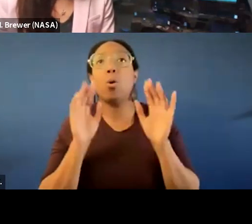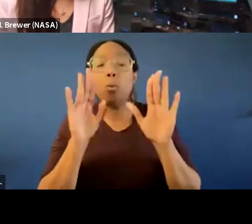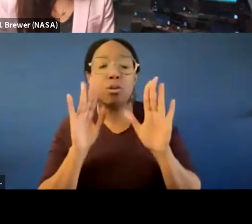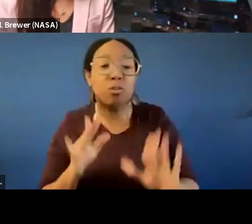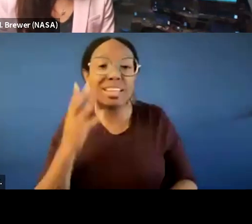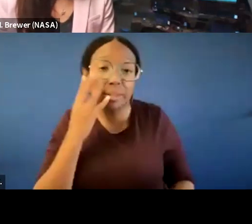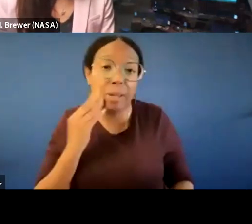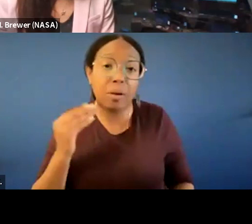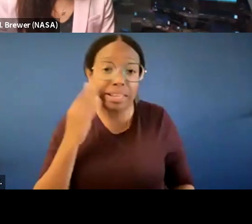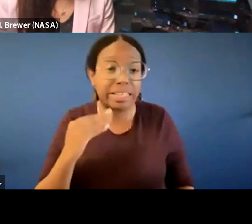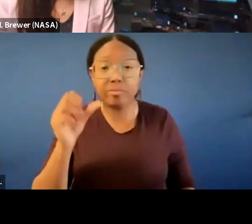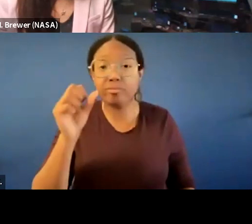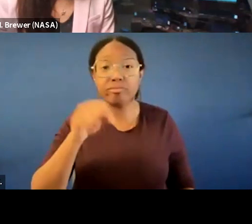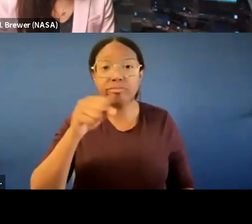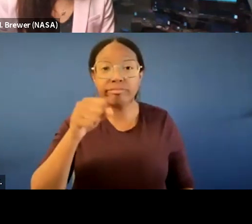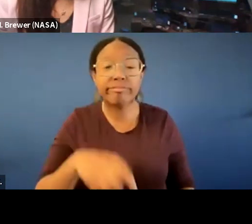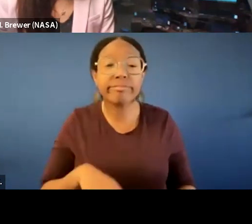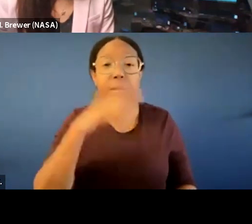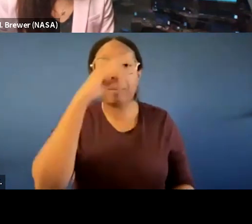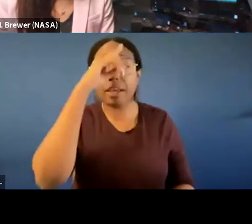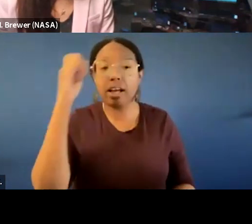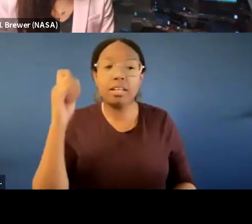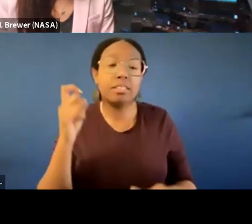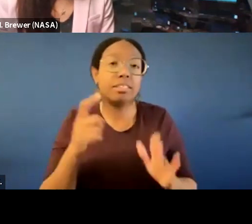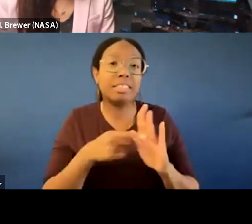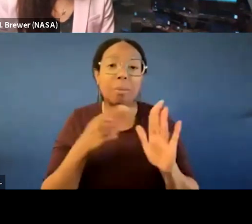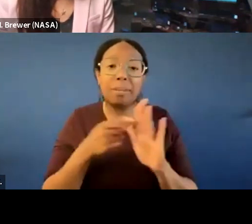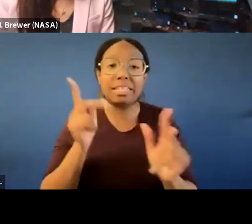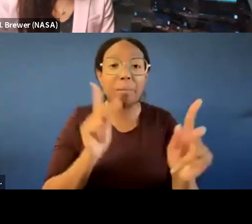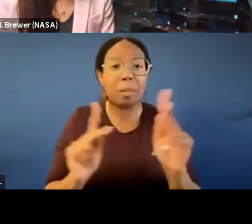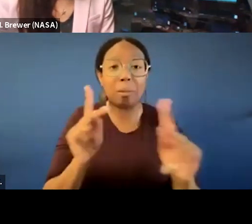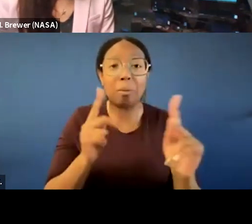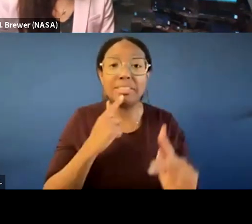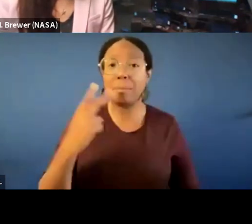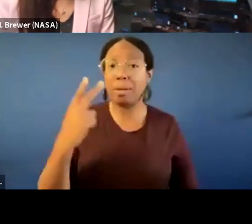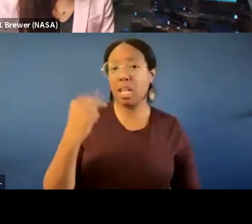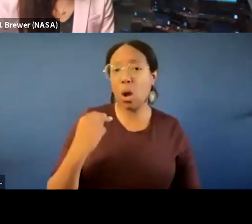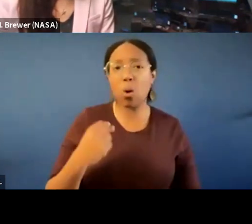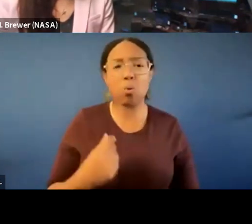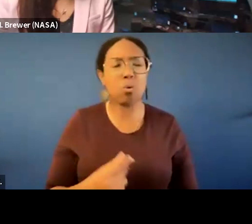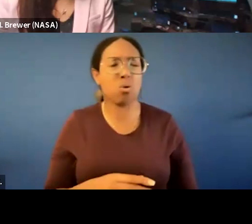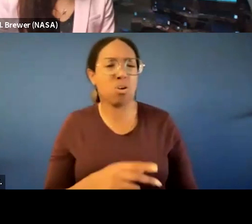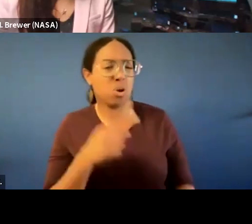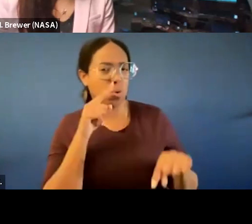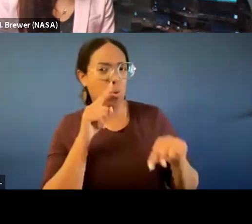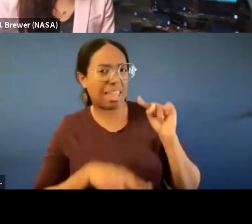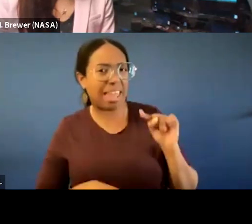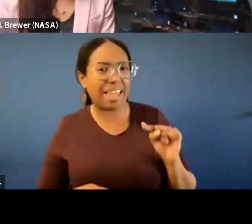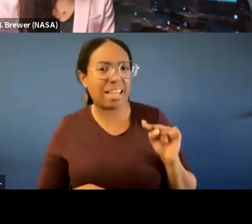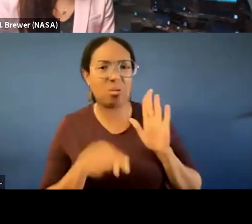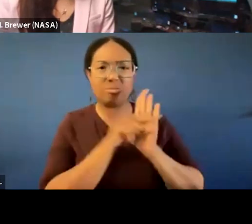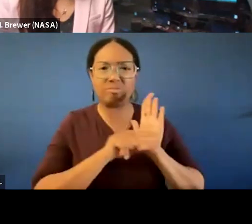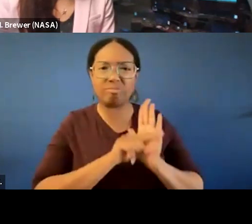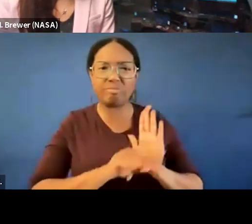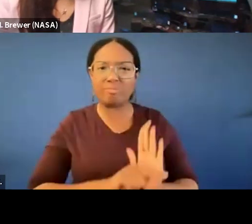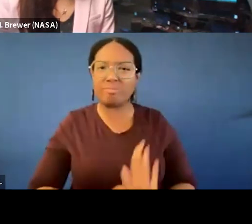were you're being told you can't or you shouldn't. I've had that mindset to